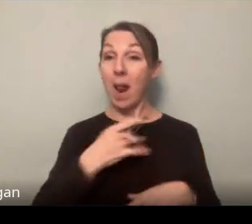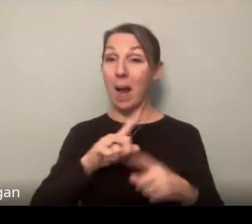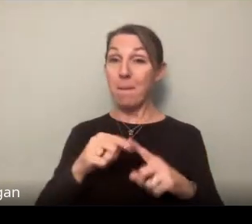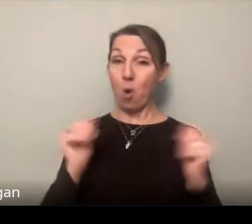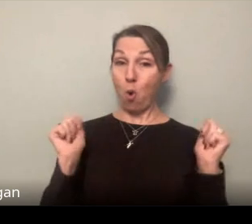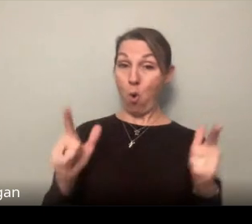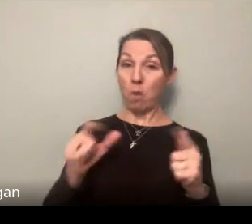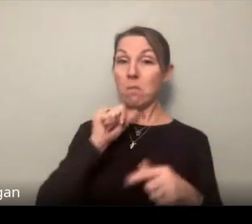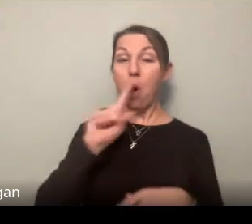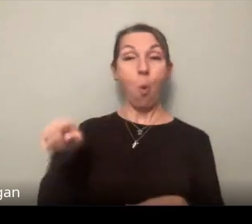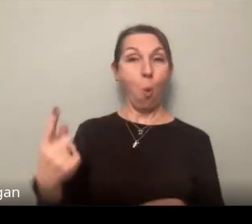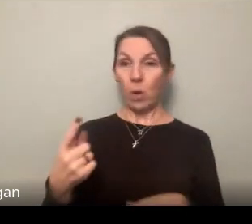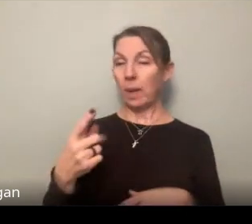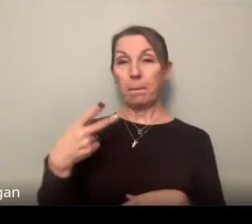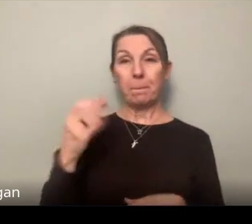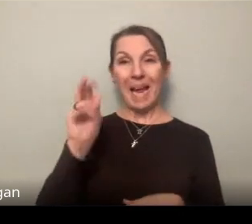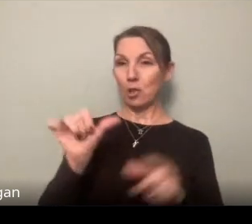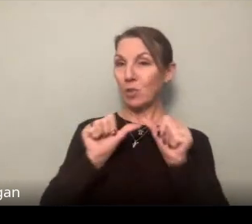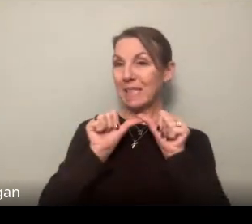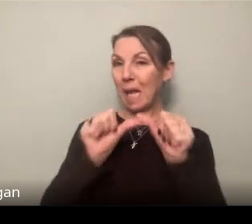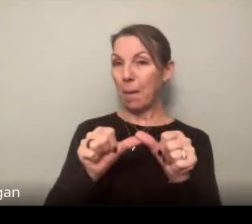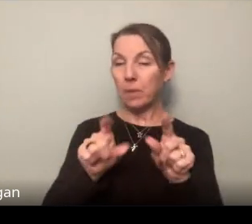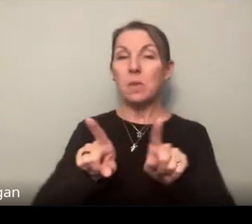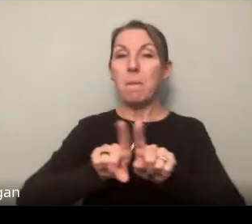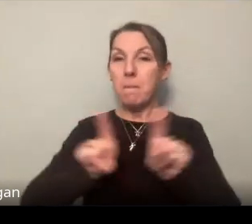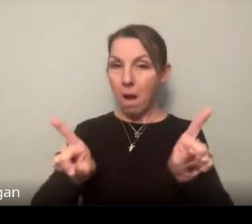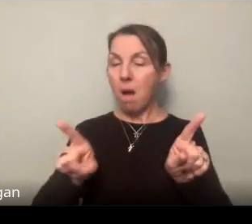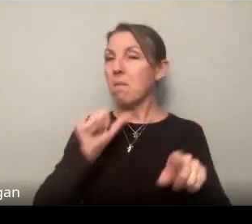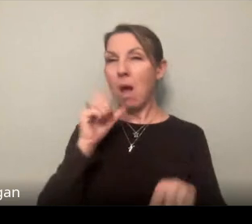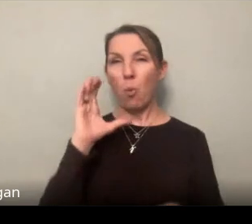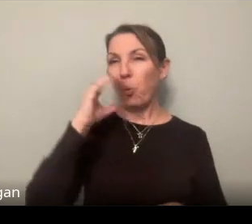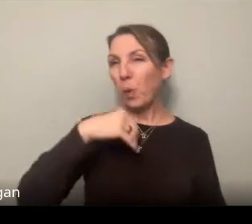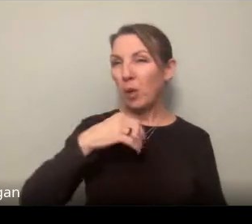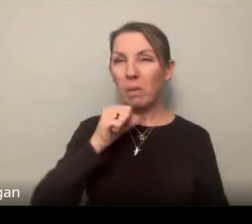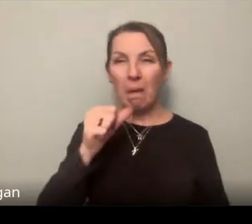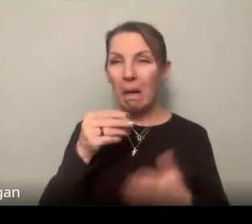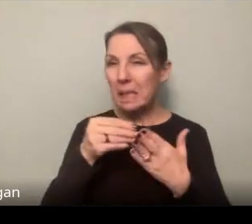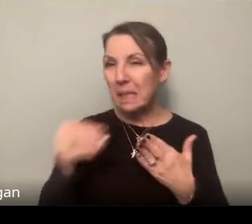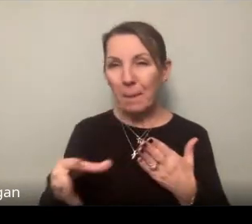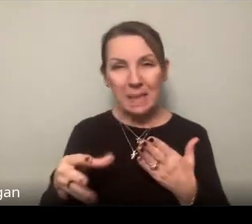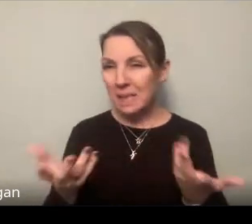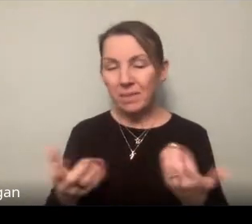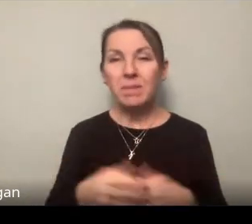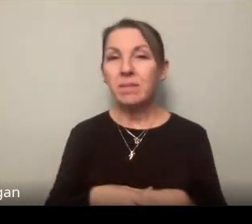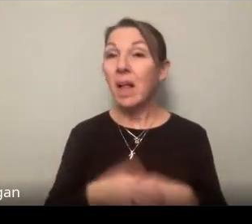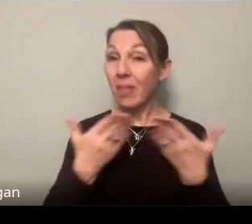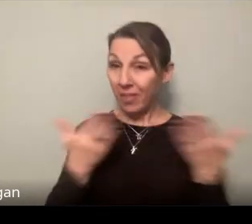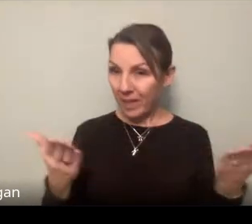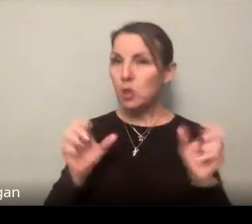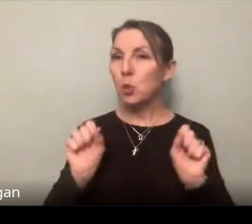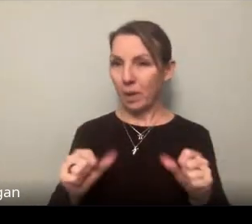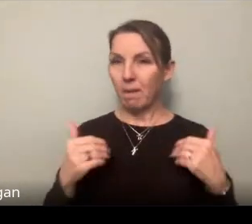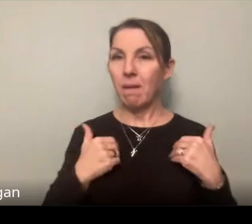are not only pantry staples, but they're not weird pantry staples. They're not really expensive pantry staples. They're things you can sort of